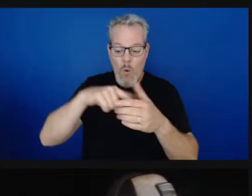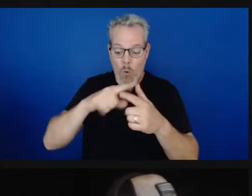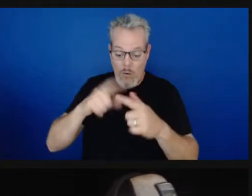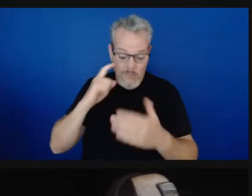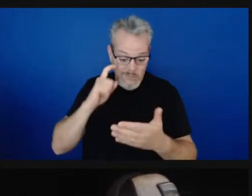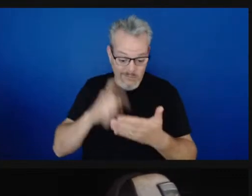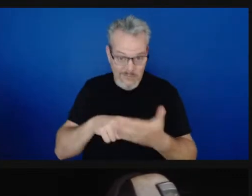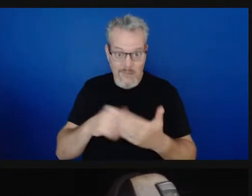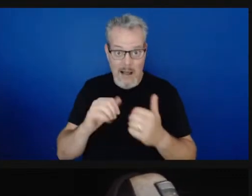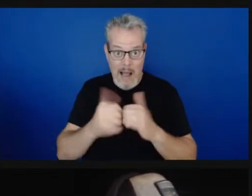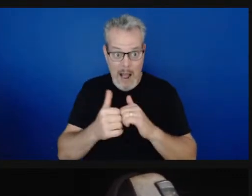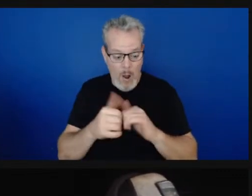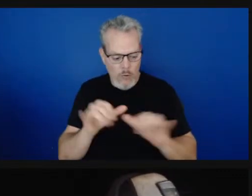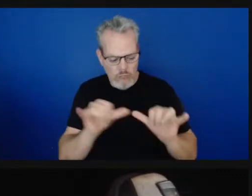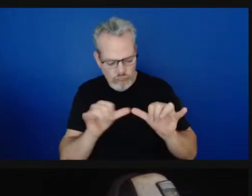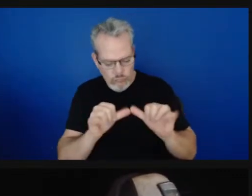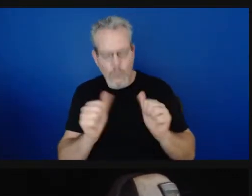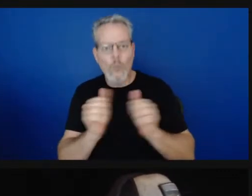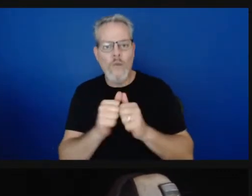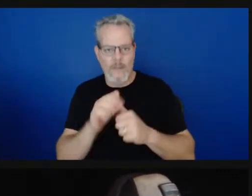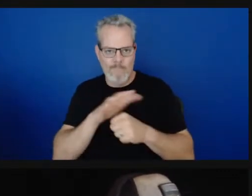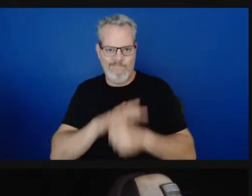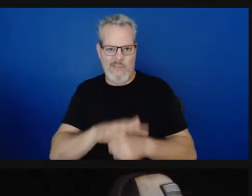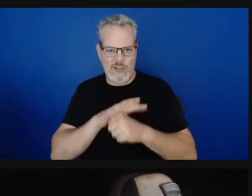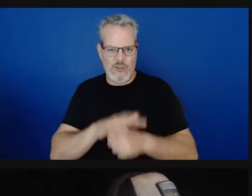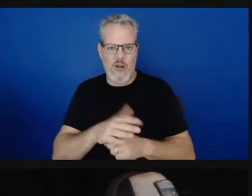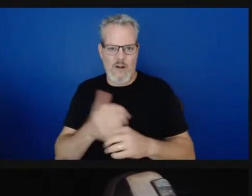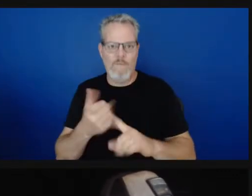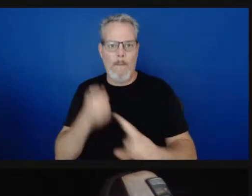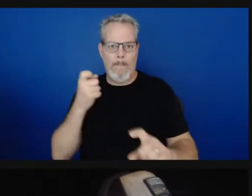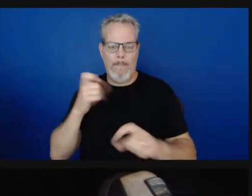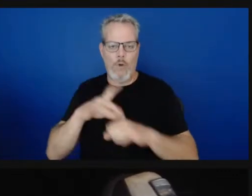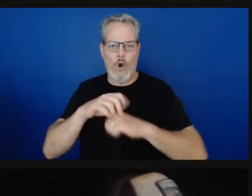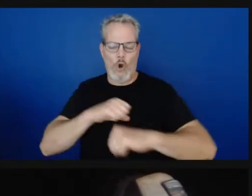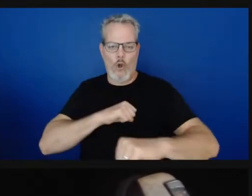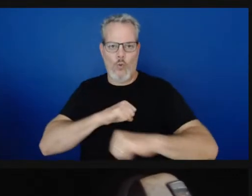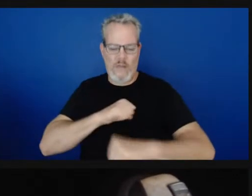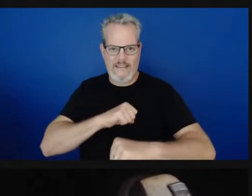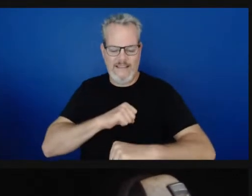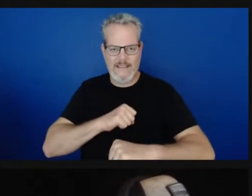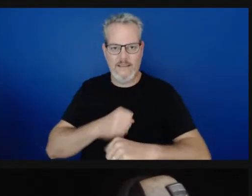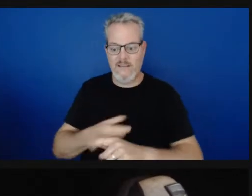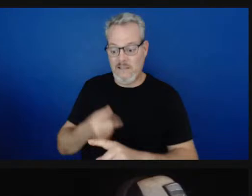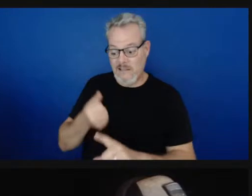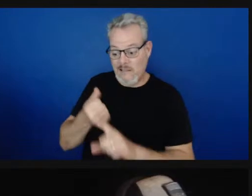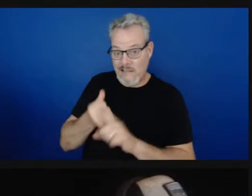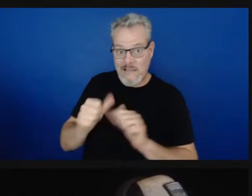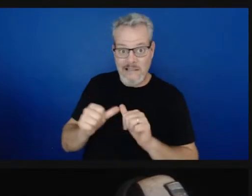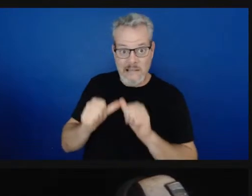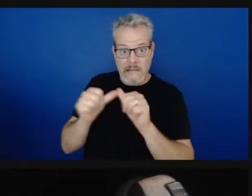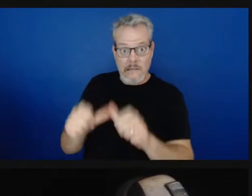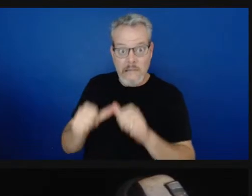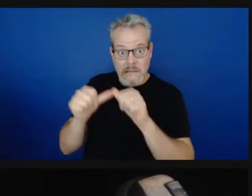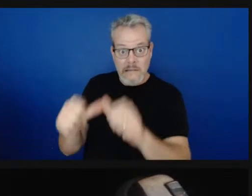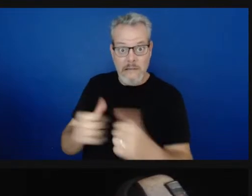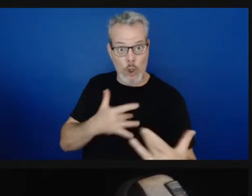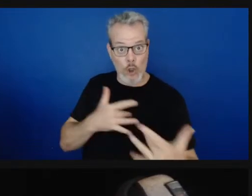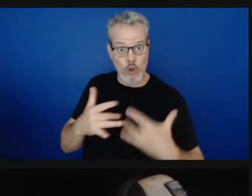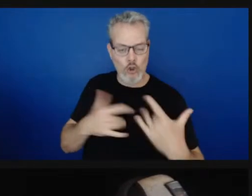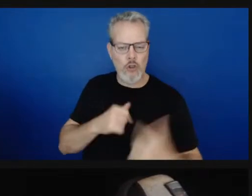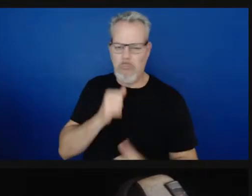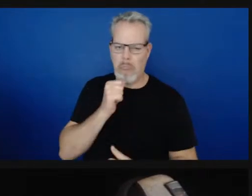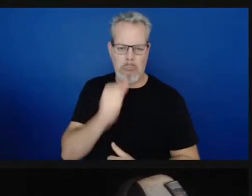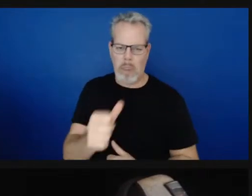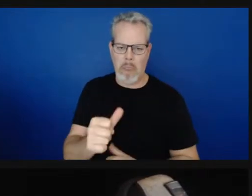earthquakes. But it hasn't built to the point where those are constant and concerning, but it is showing the